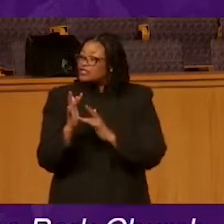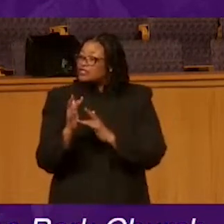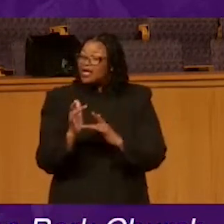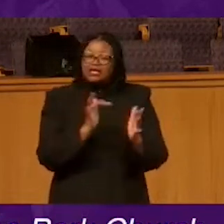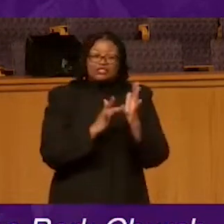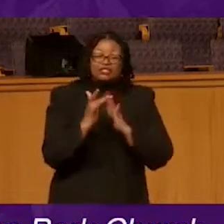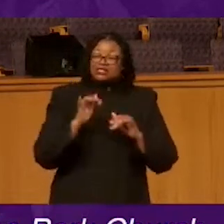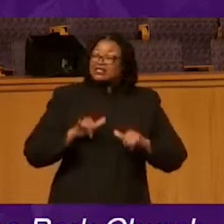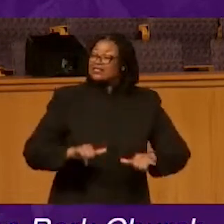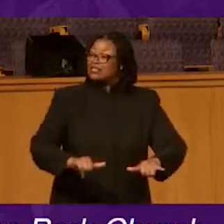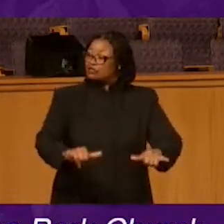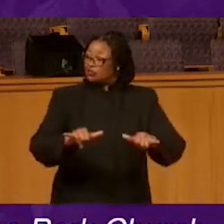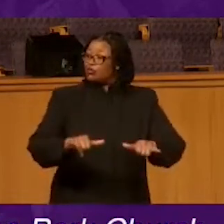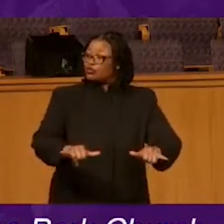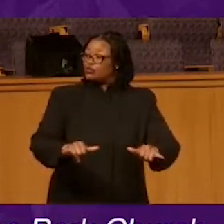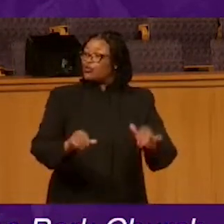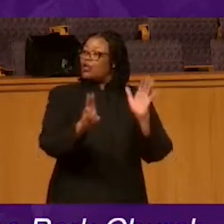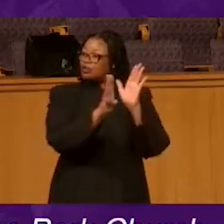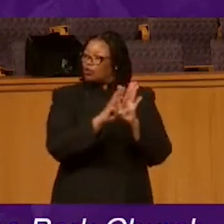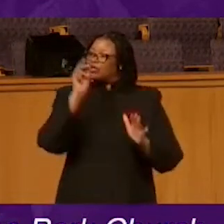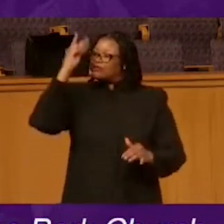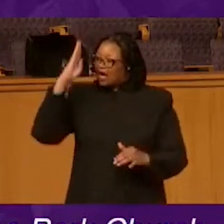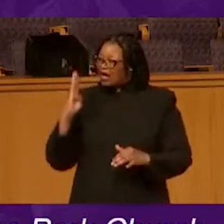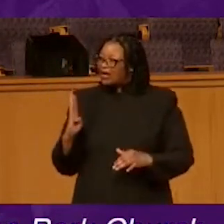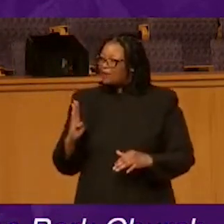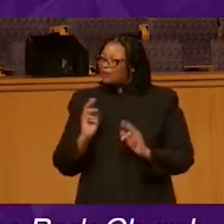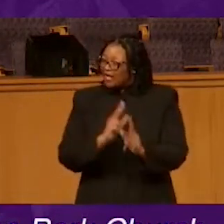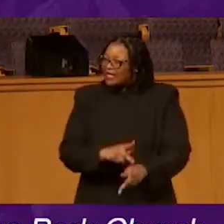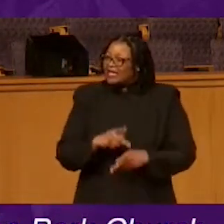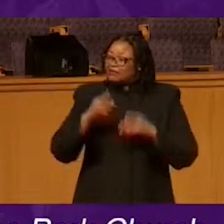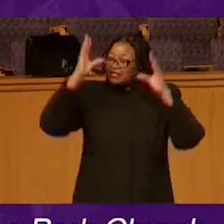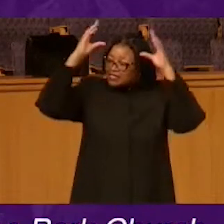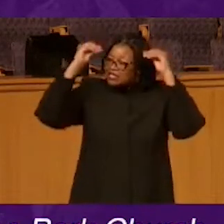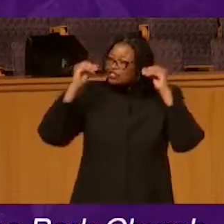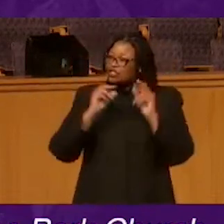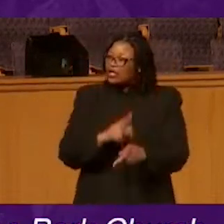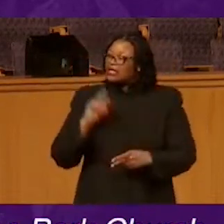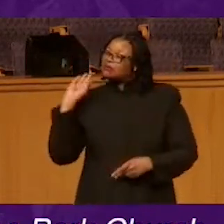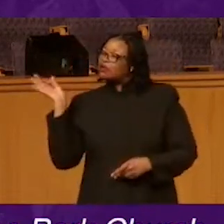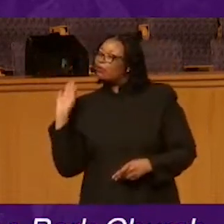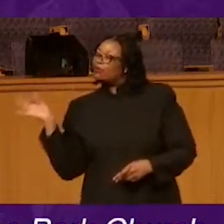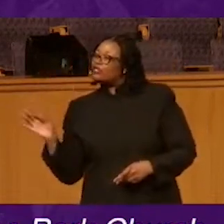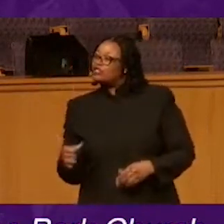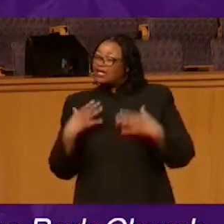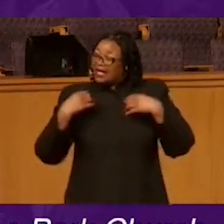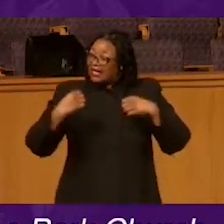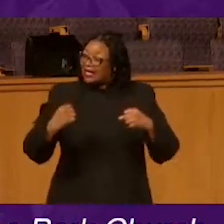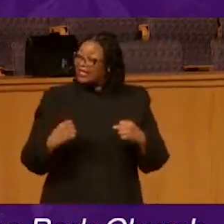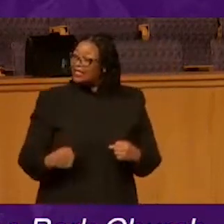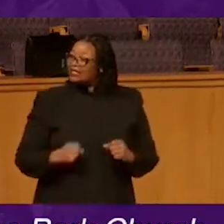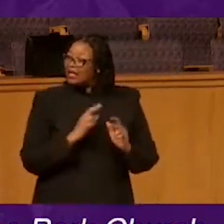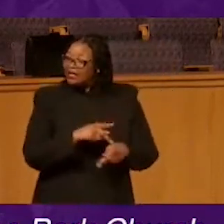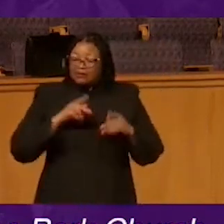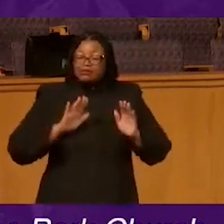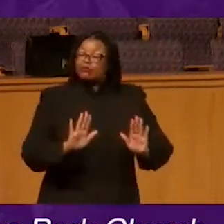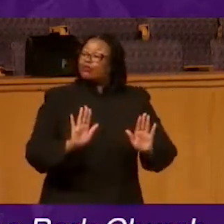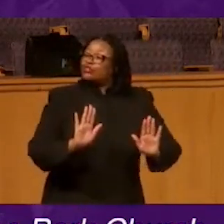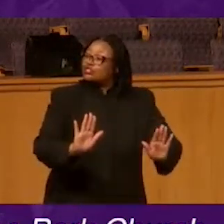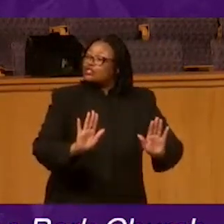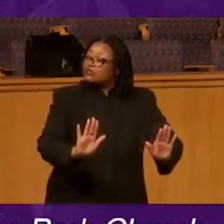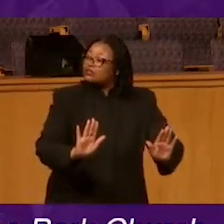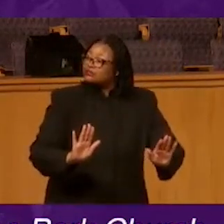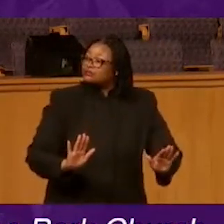keeps on pursuing the will of God. Keeps on teaching, keeps on preaching, keeps on healing, keeps on pushing the edges